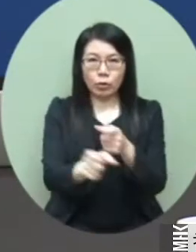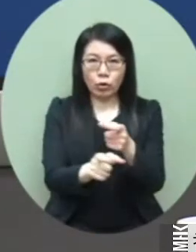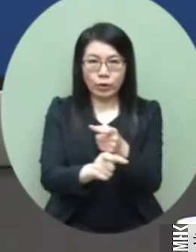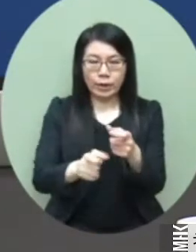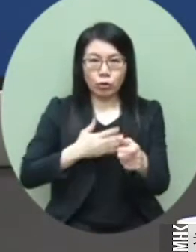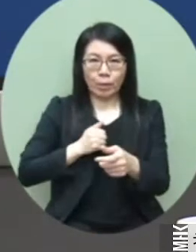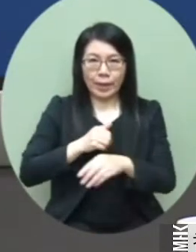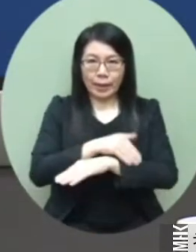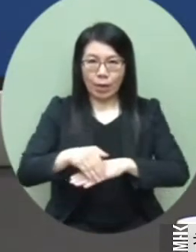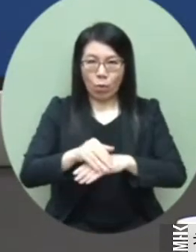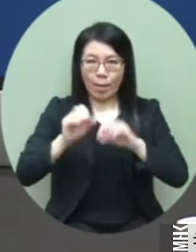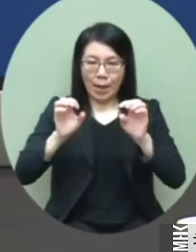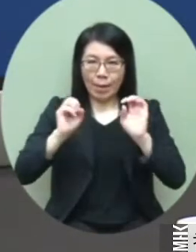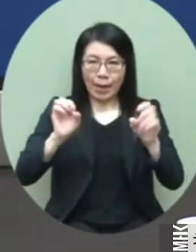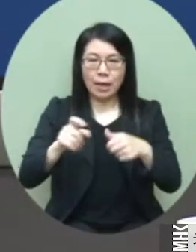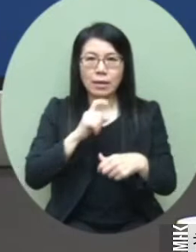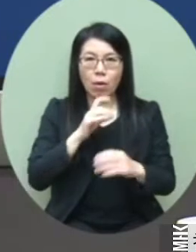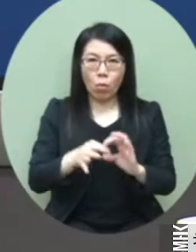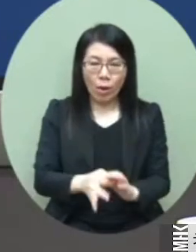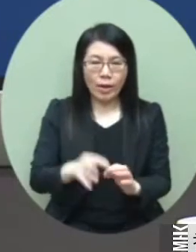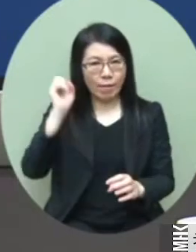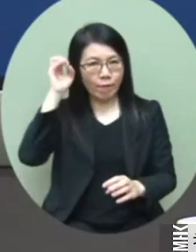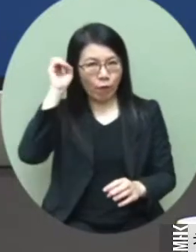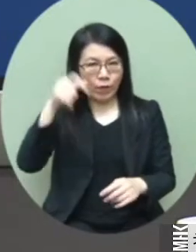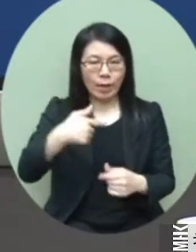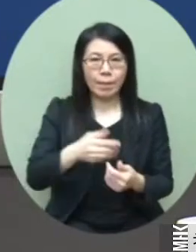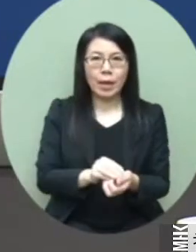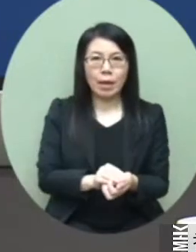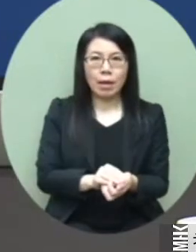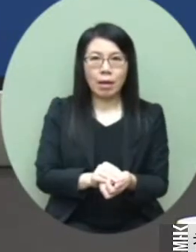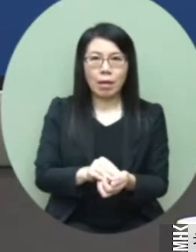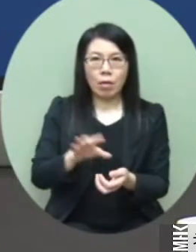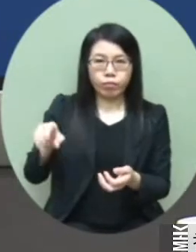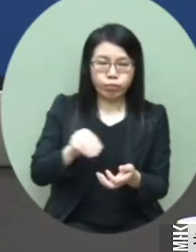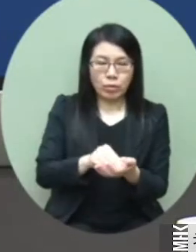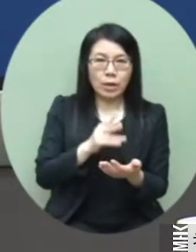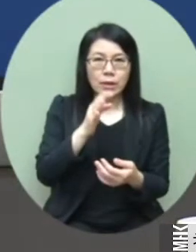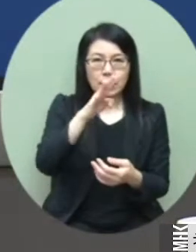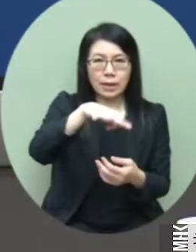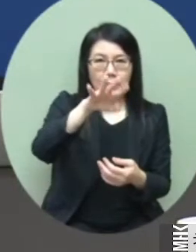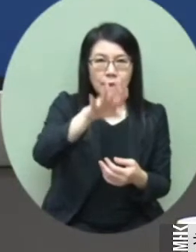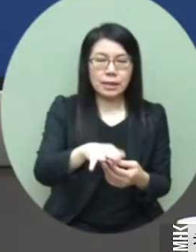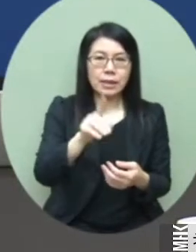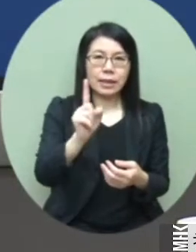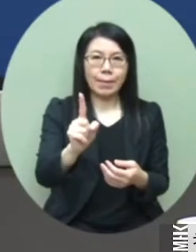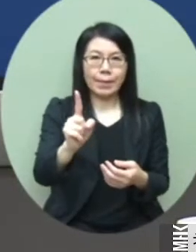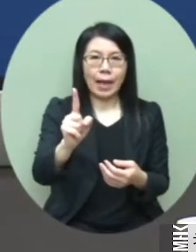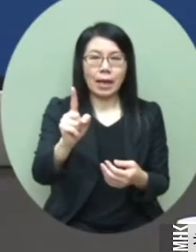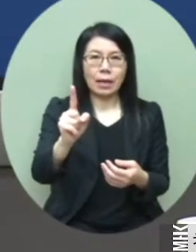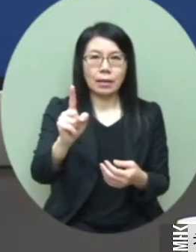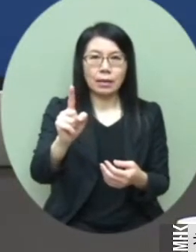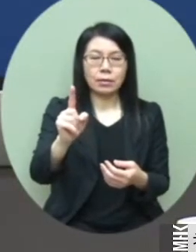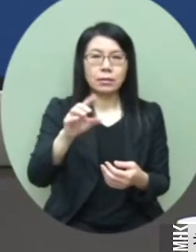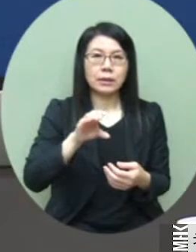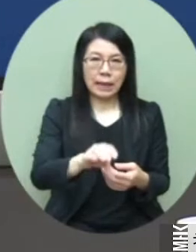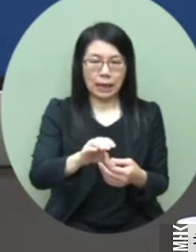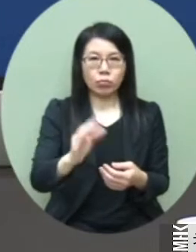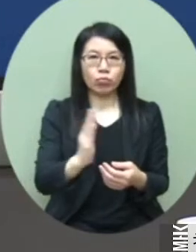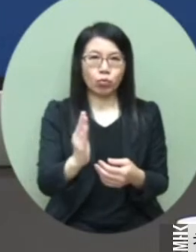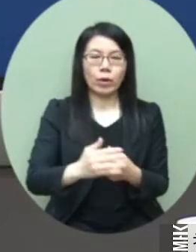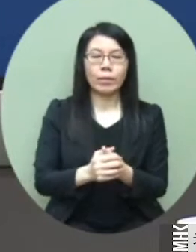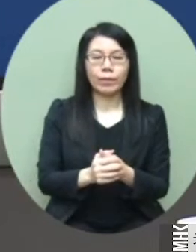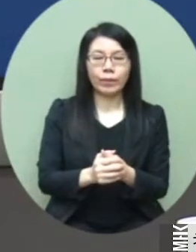is to a number of counter-cyclical measures. In the recent budget, we